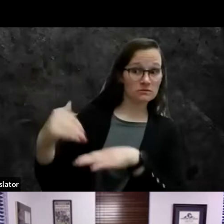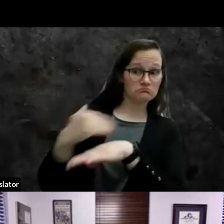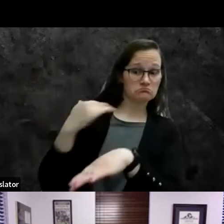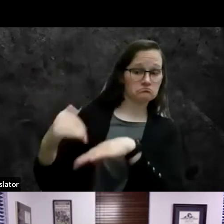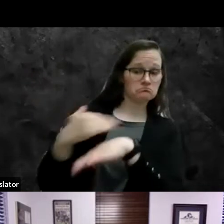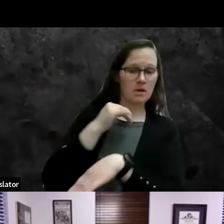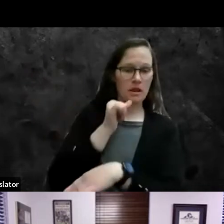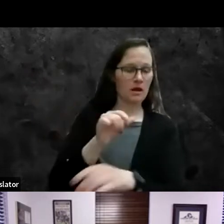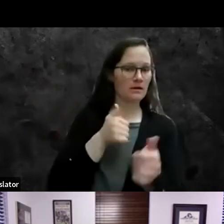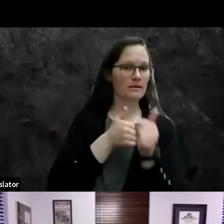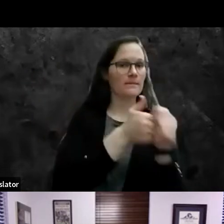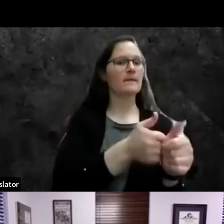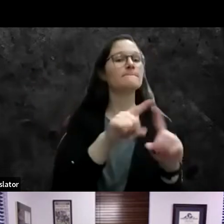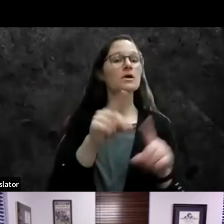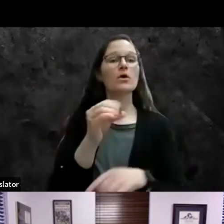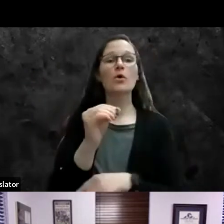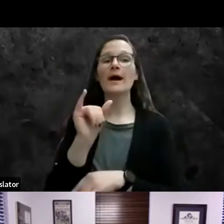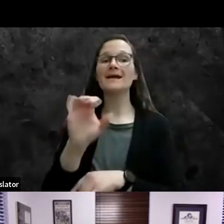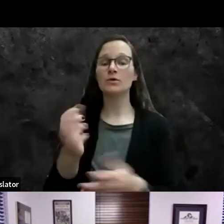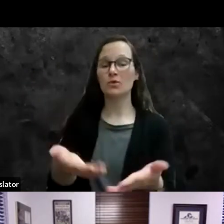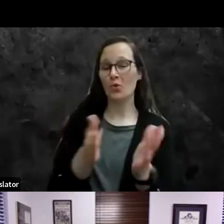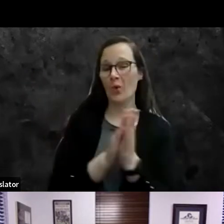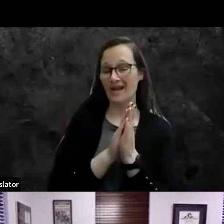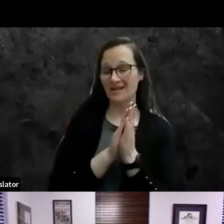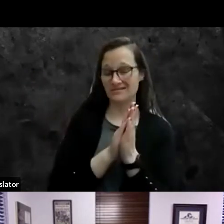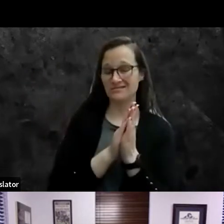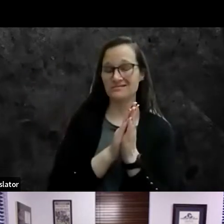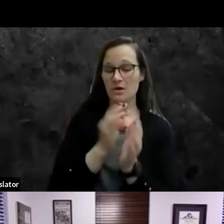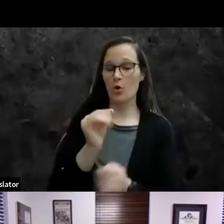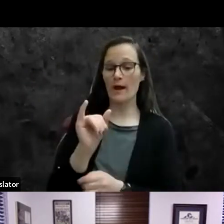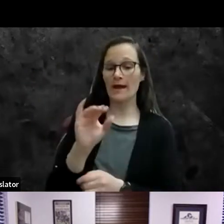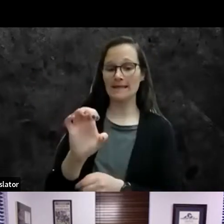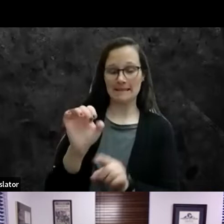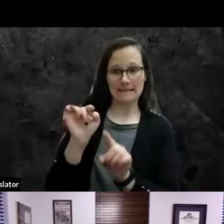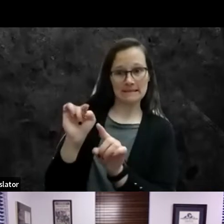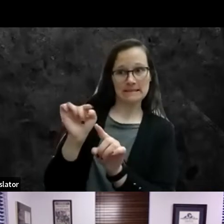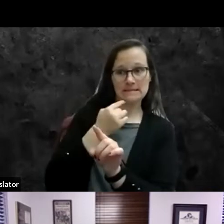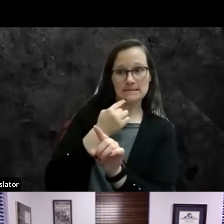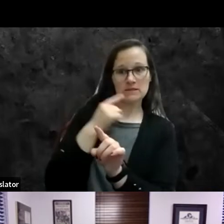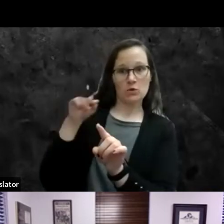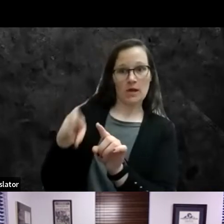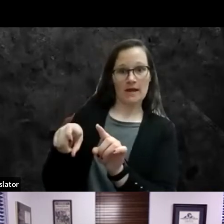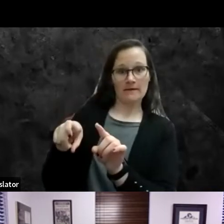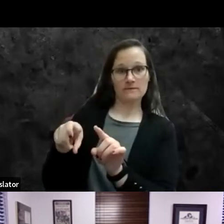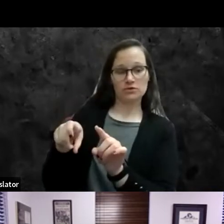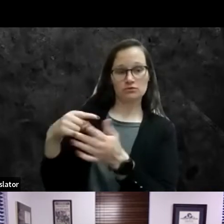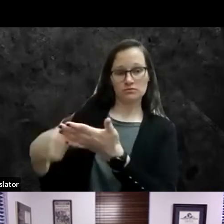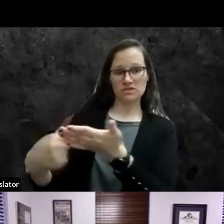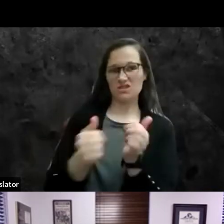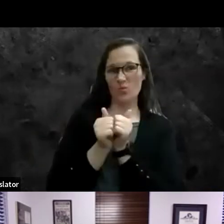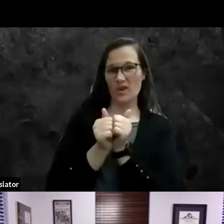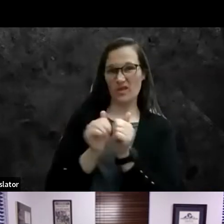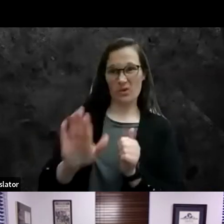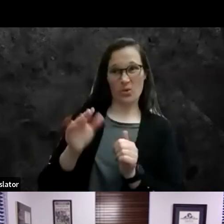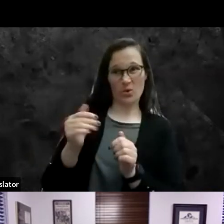your OIE exemption request, as you'll note on OIE's website, requires you to consult with your supervisor. Your supervisor